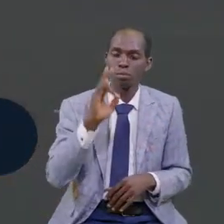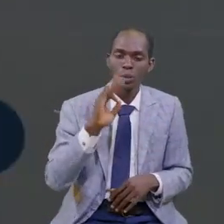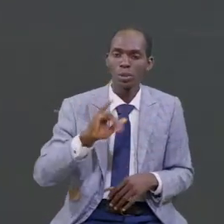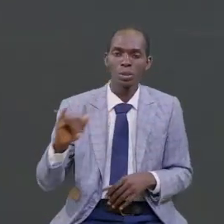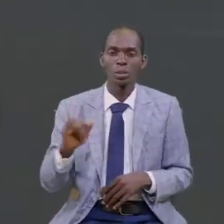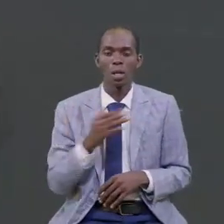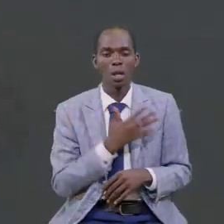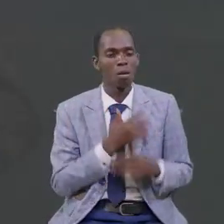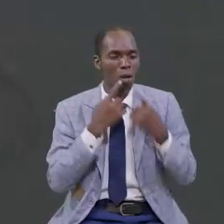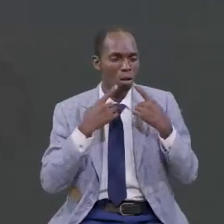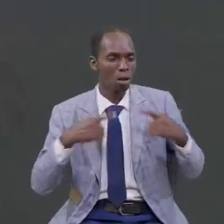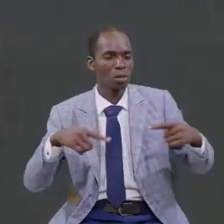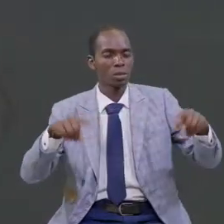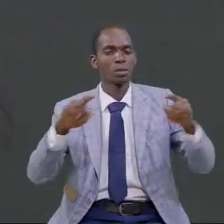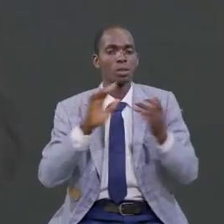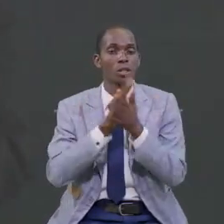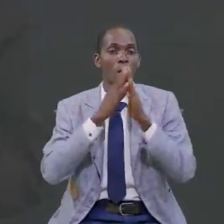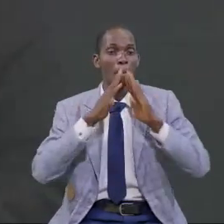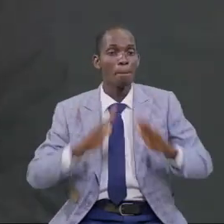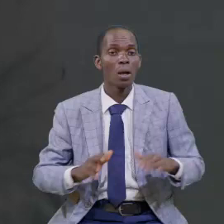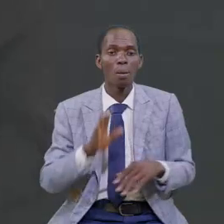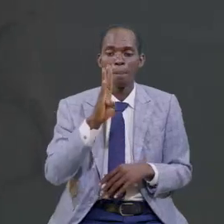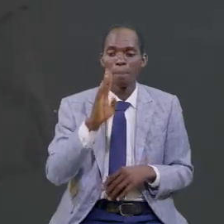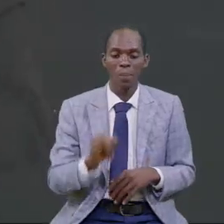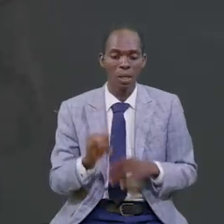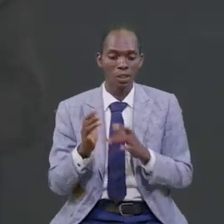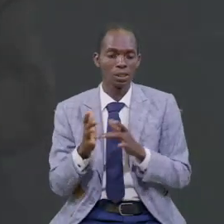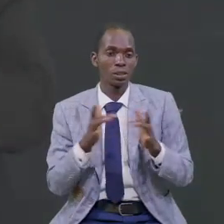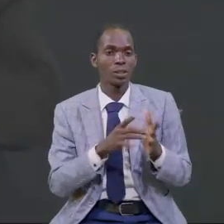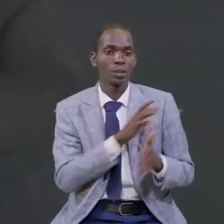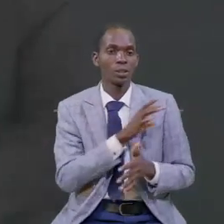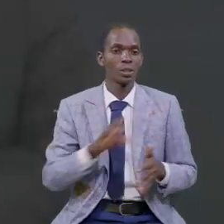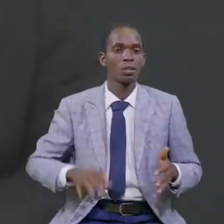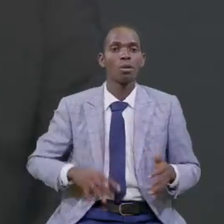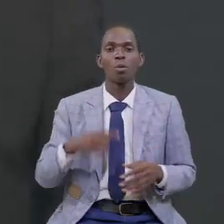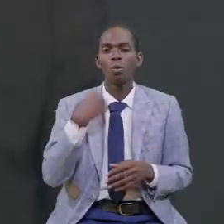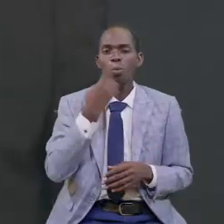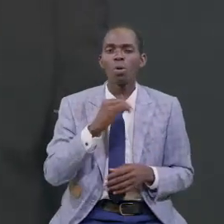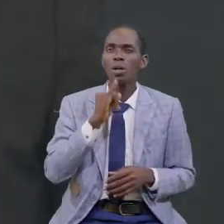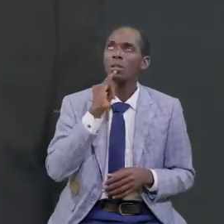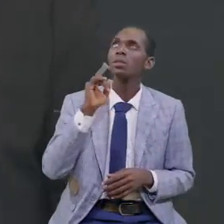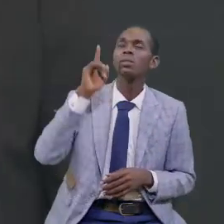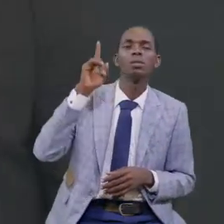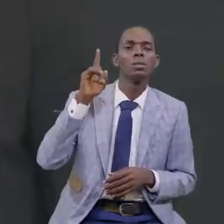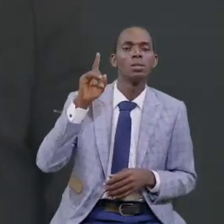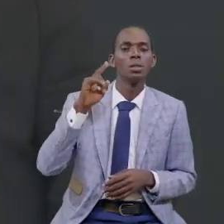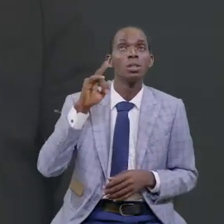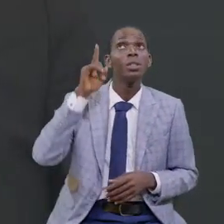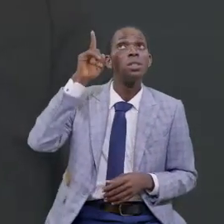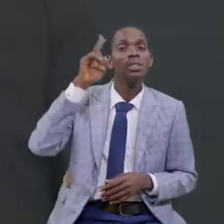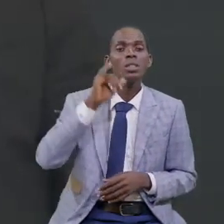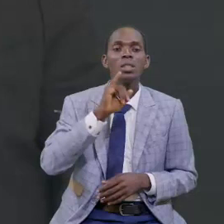having peace by Jesus Christ, who is he? Look at that bracket. He is